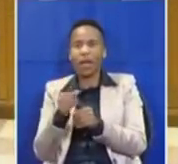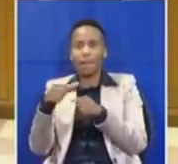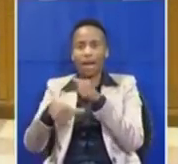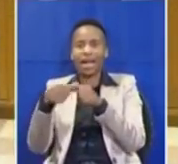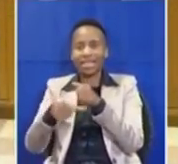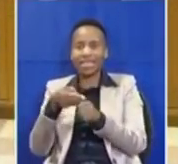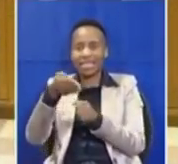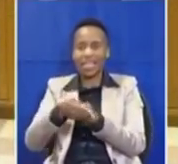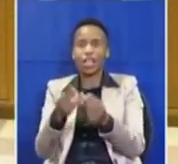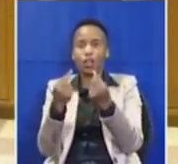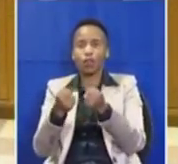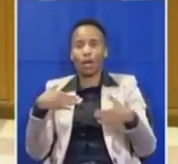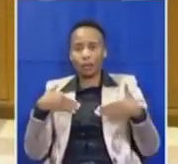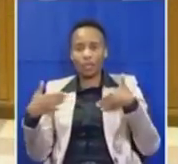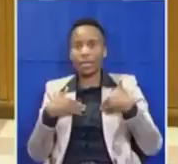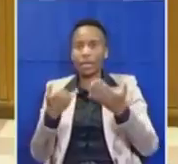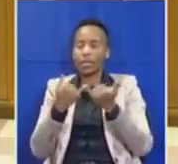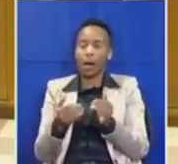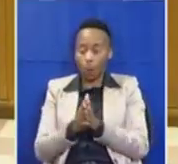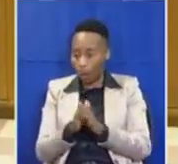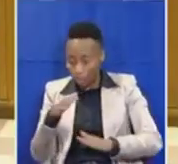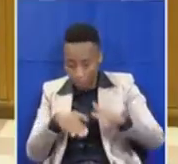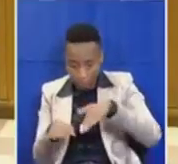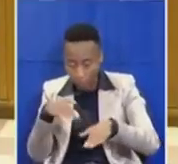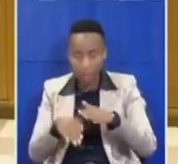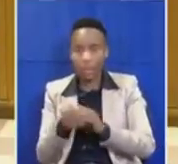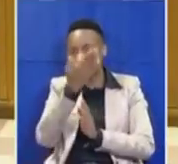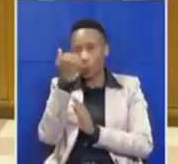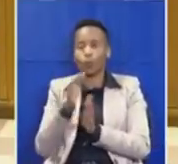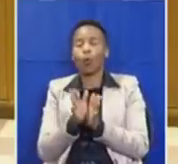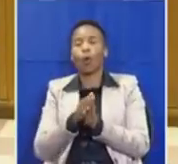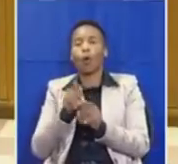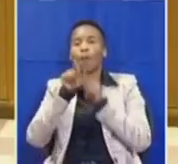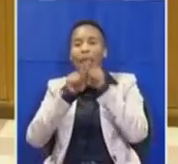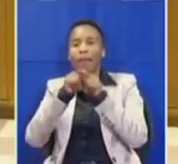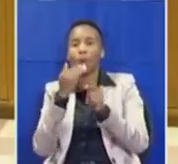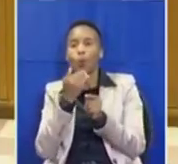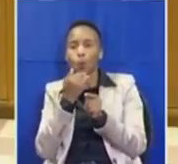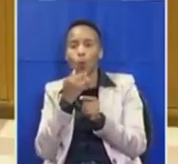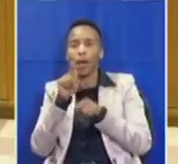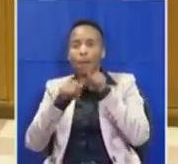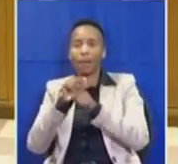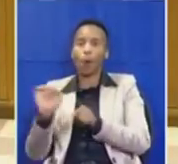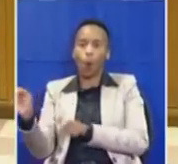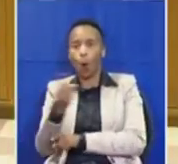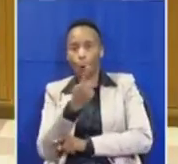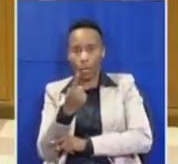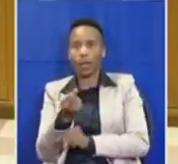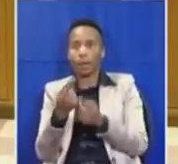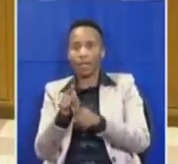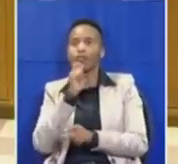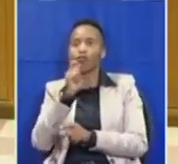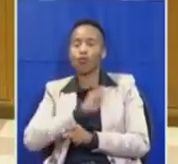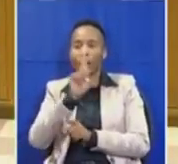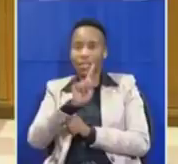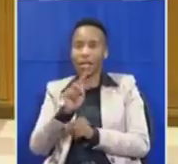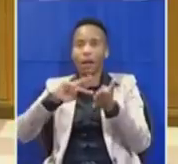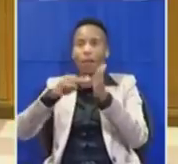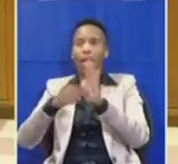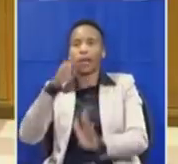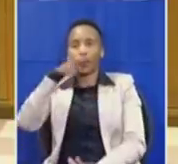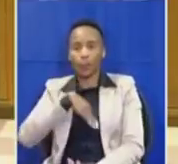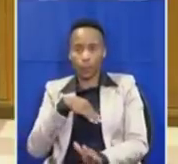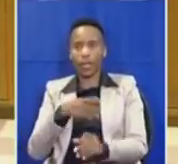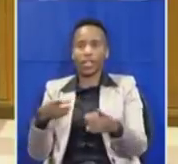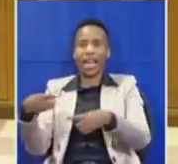stumbling in the dark, looking for an excuse. They don't know who to blame, and they're blaming everybody. What is true is that there is no plan and there is no